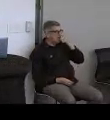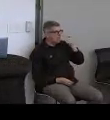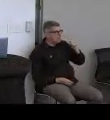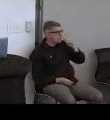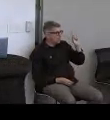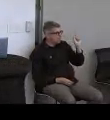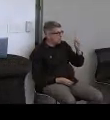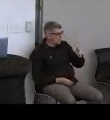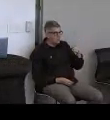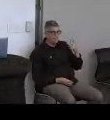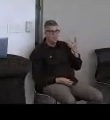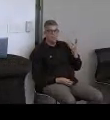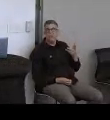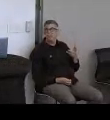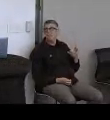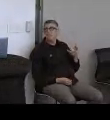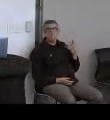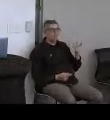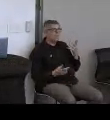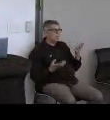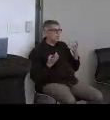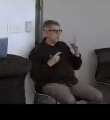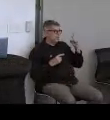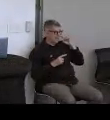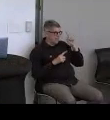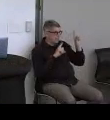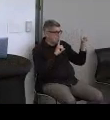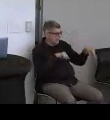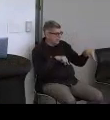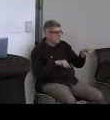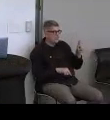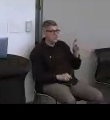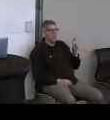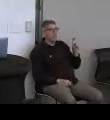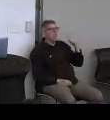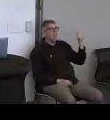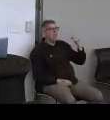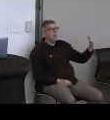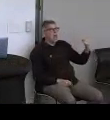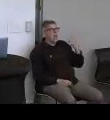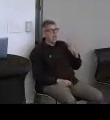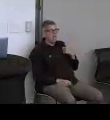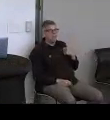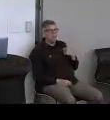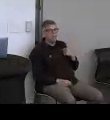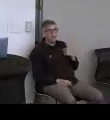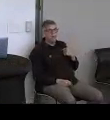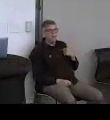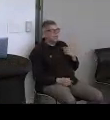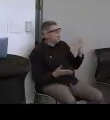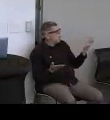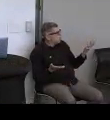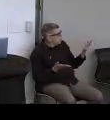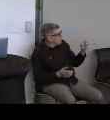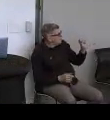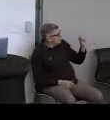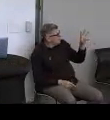want to hear the answer to. Somebody asked, what is swell